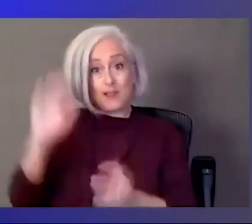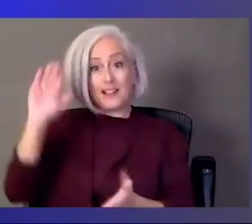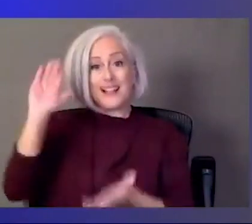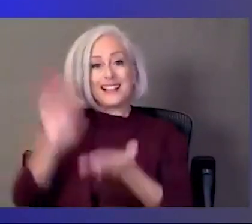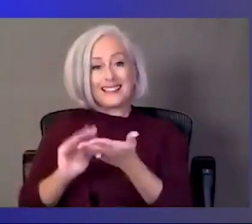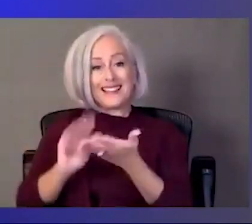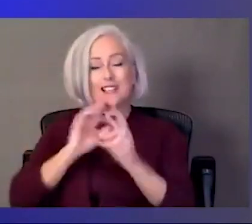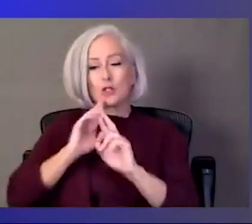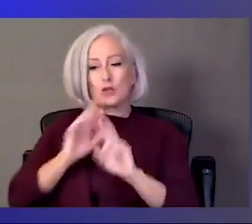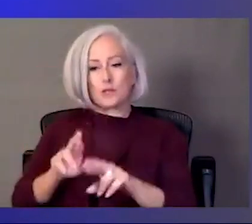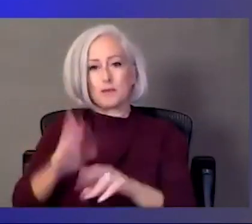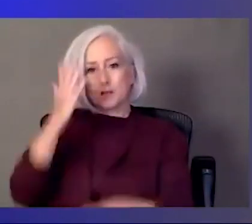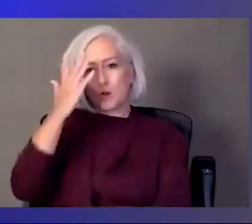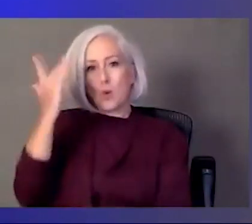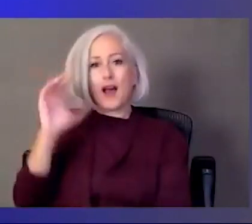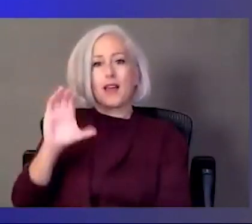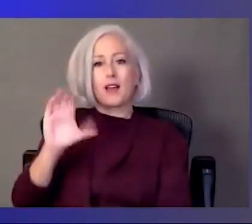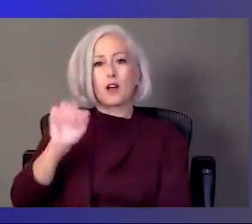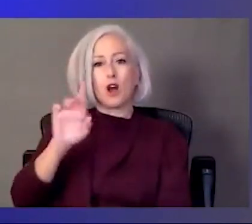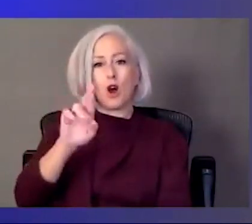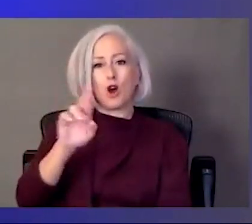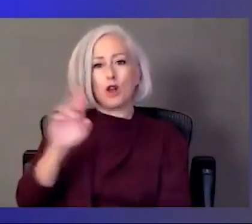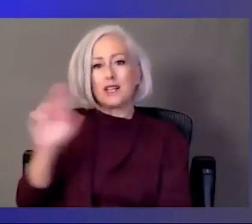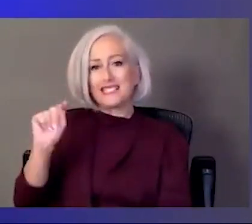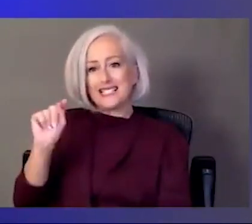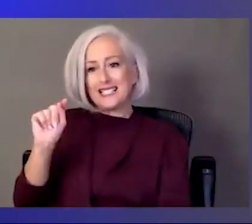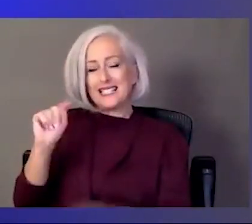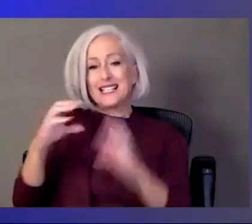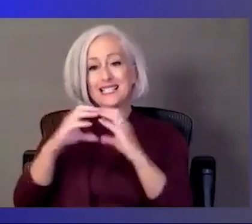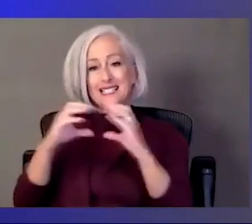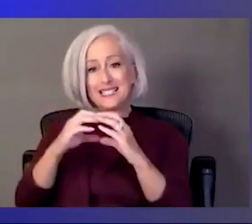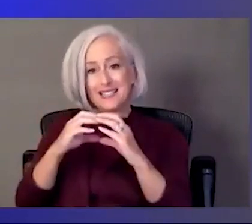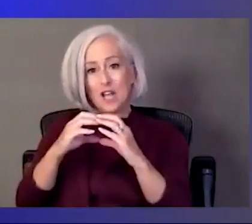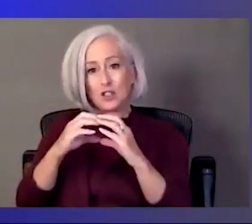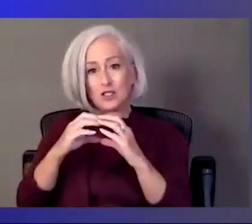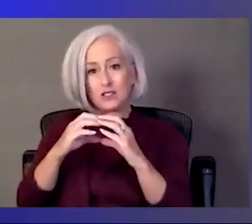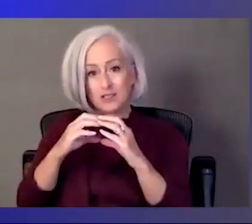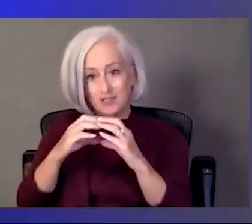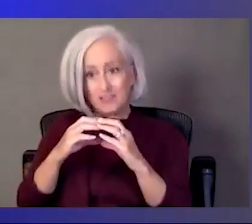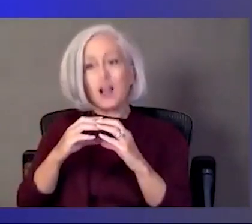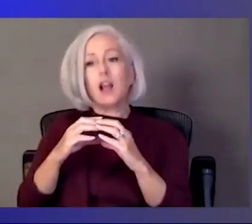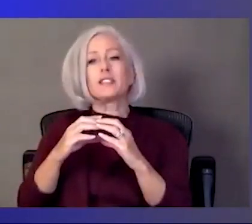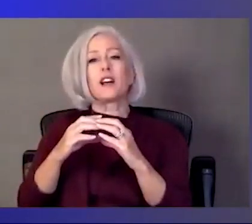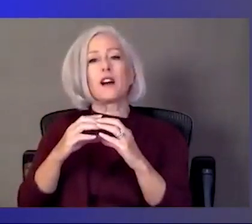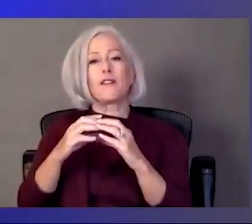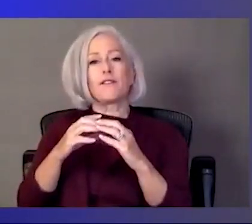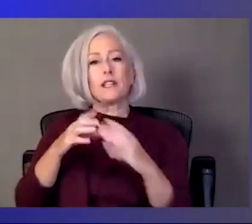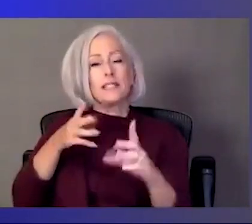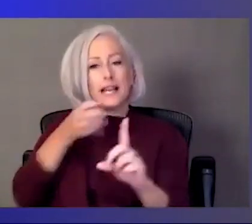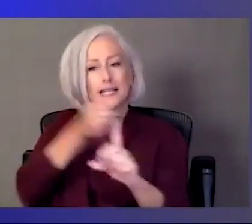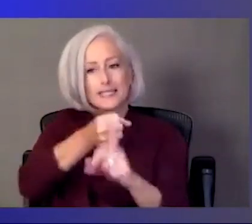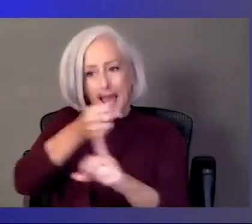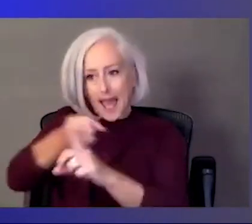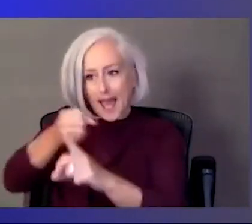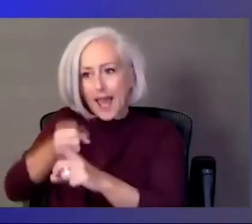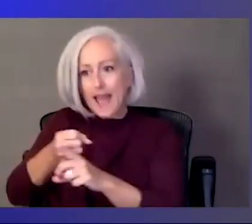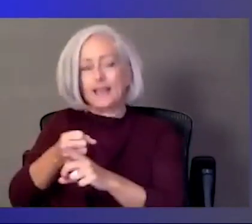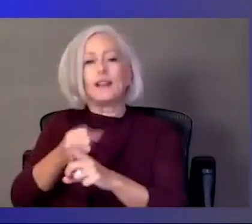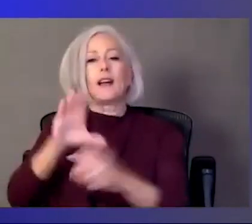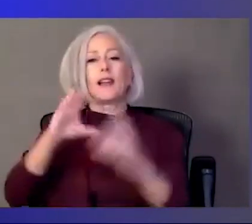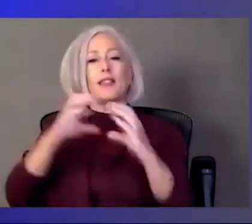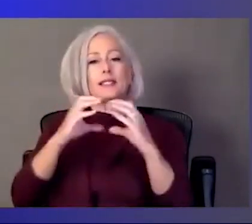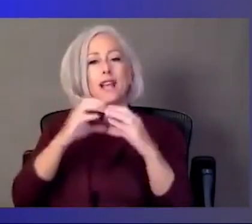CAR T cells are designed to attack cells, B cells that make antibodies. And so what we're saying to our patients